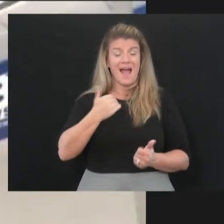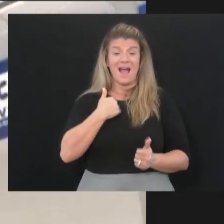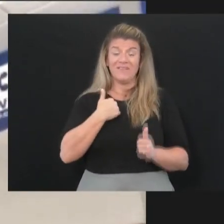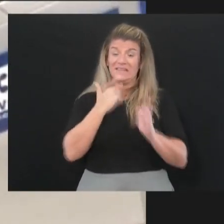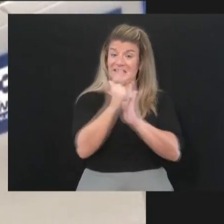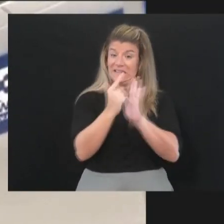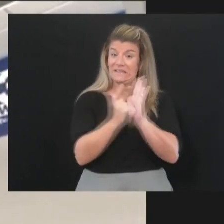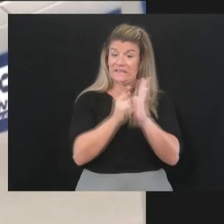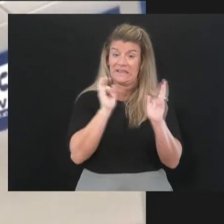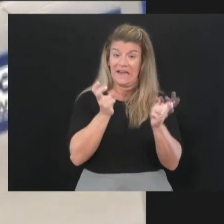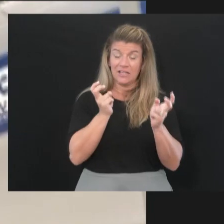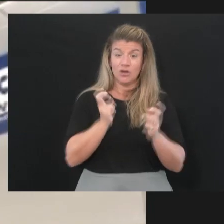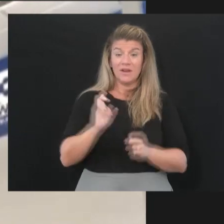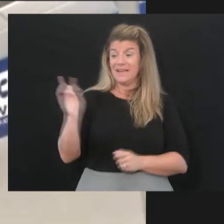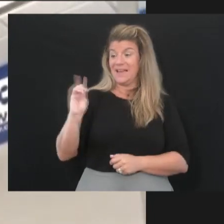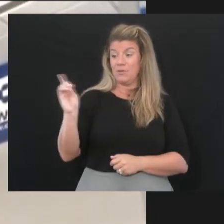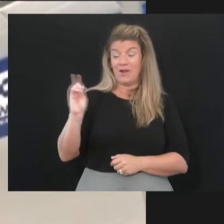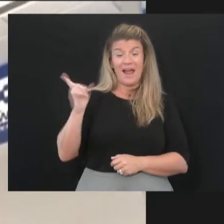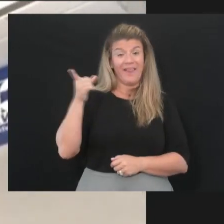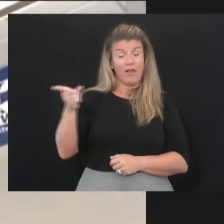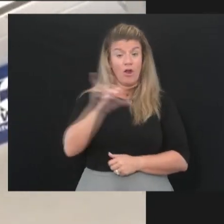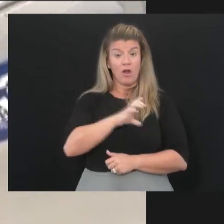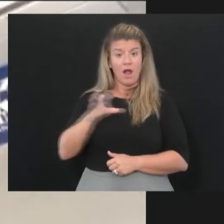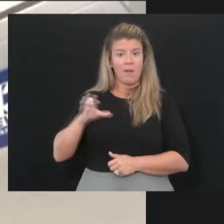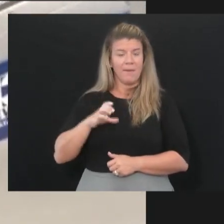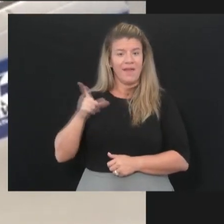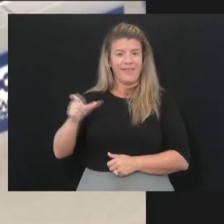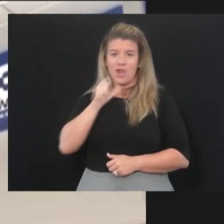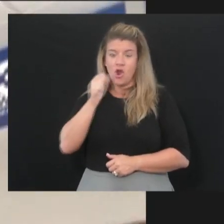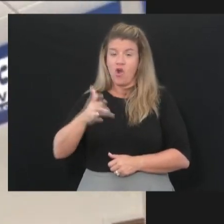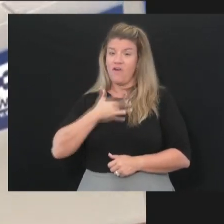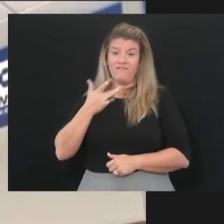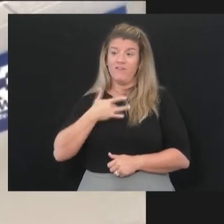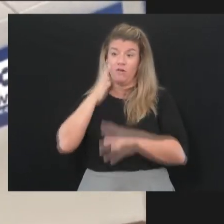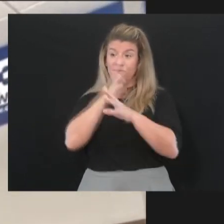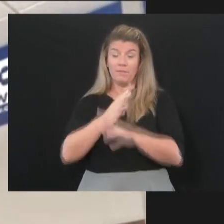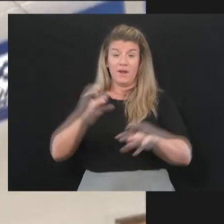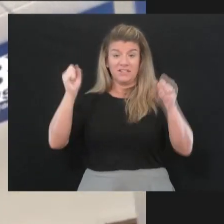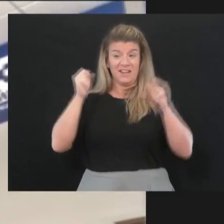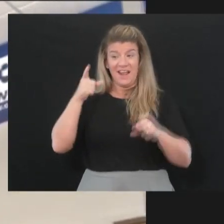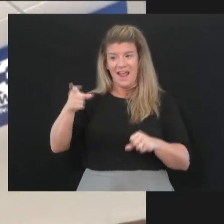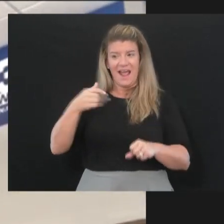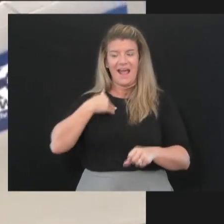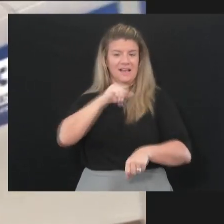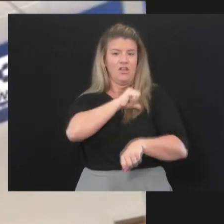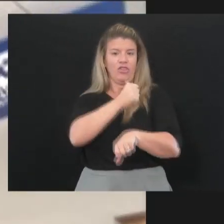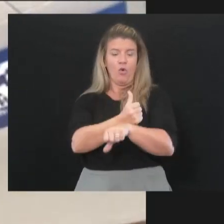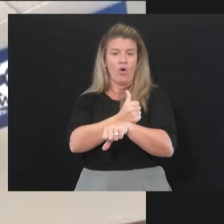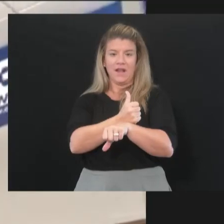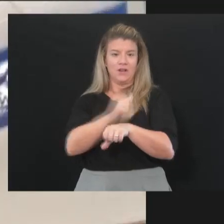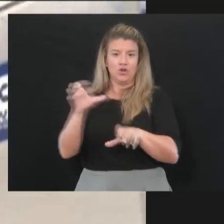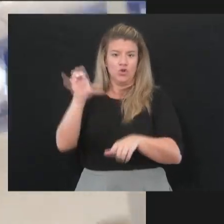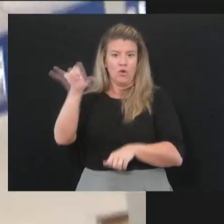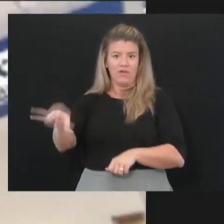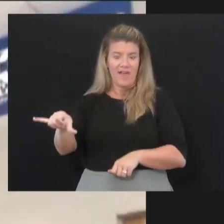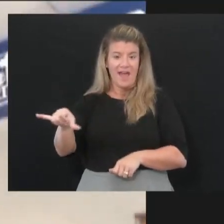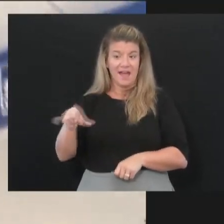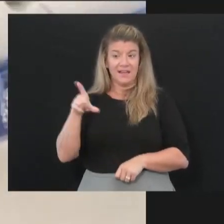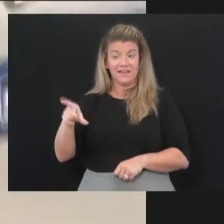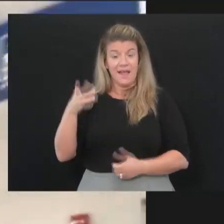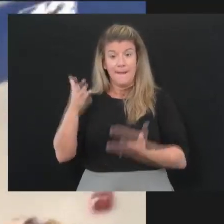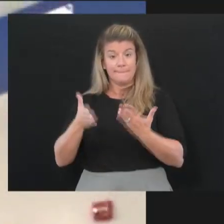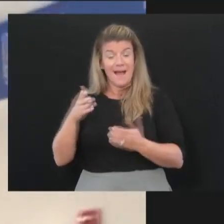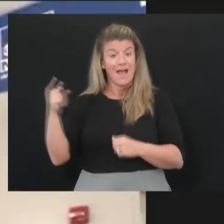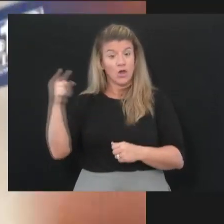here. Democrats in Congress don't think the president has the authority to do what he did. They may go to court and get an injunction, or they may wait to pass their own